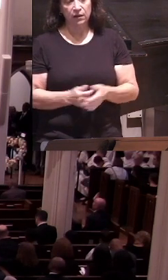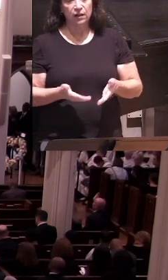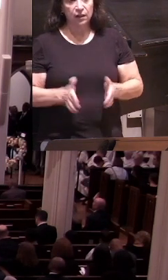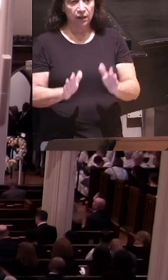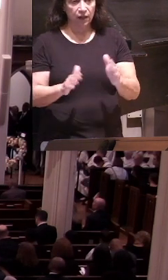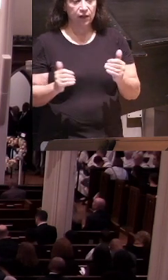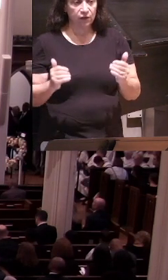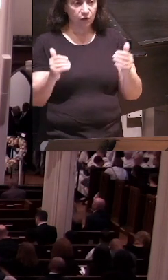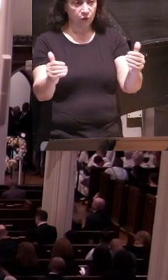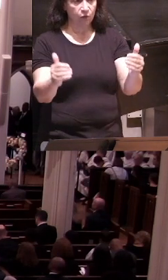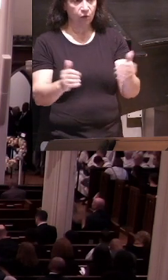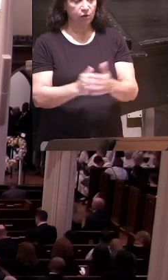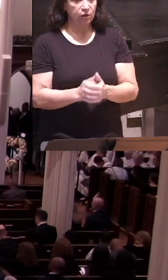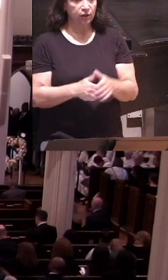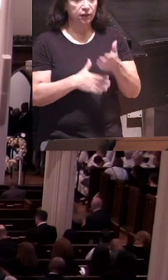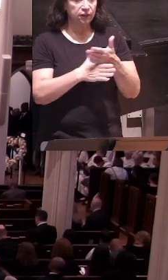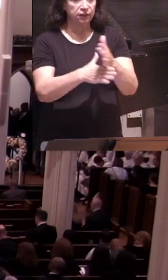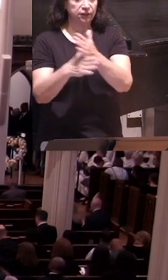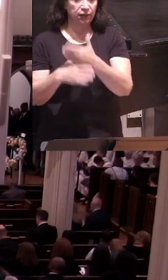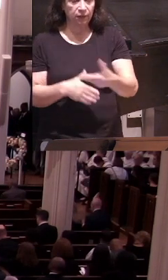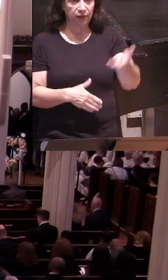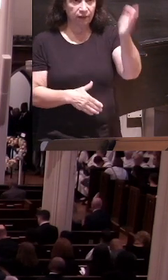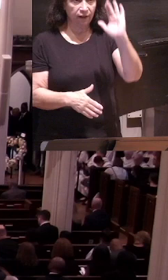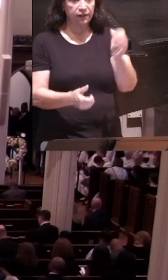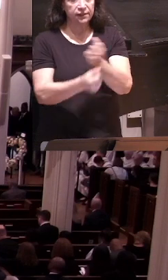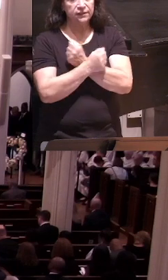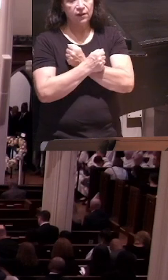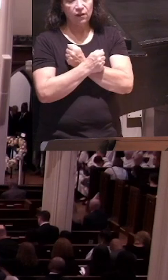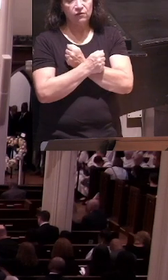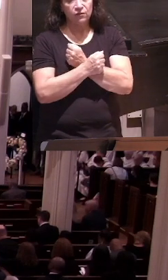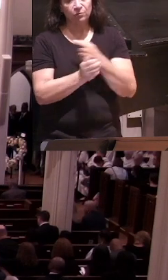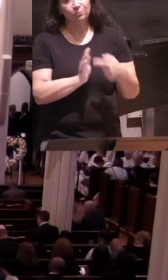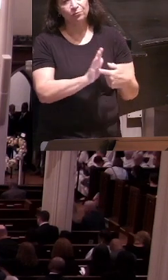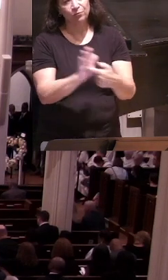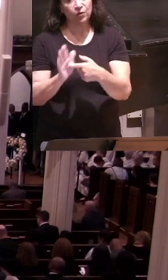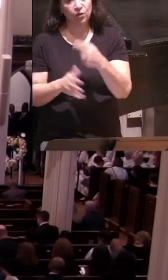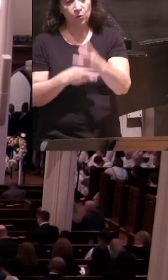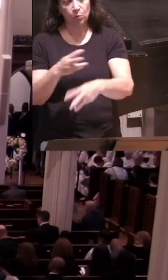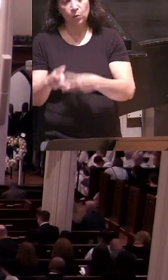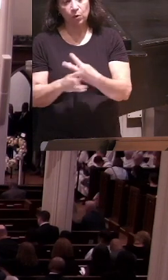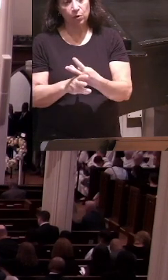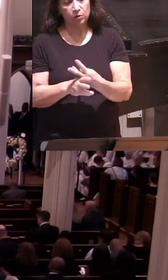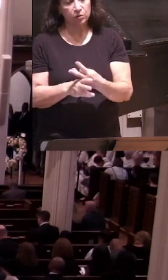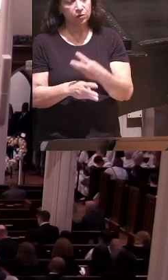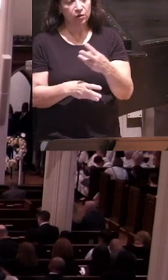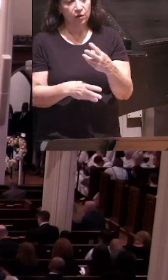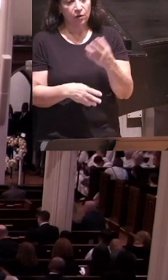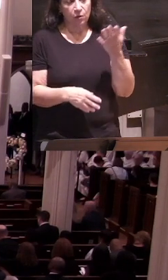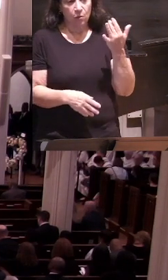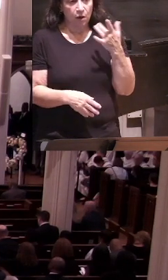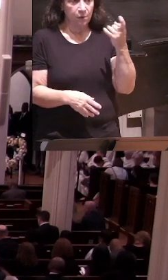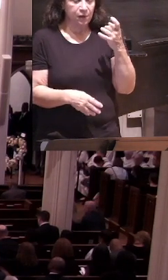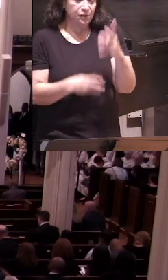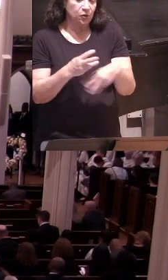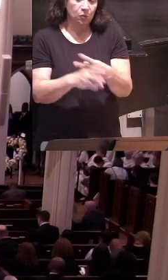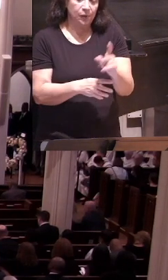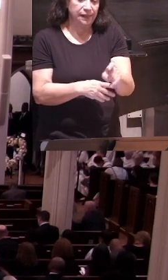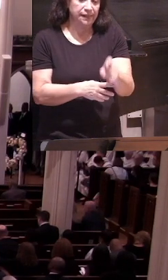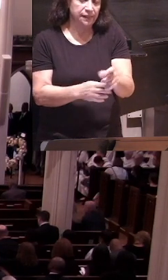Let us go forth sharing God's love with a world so, so in need.